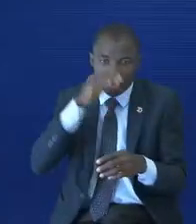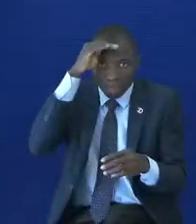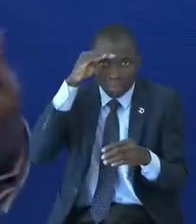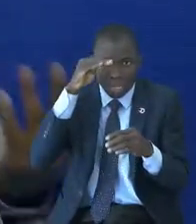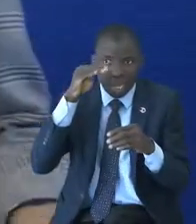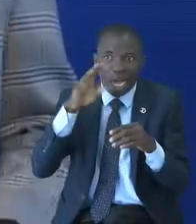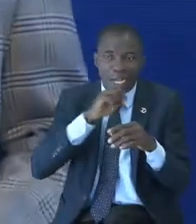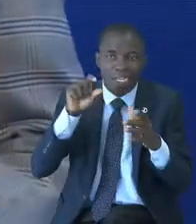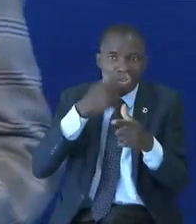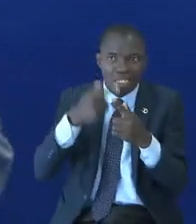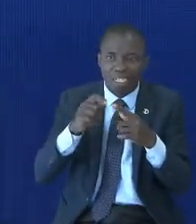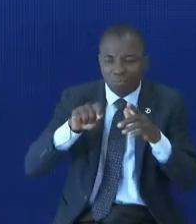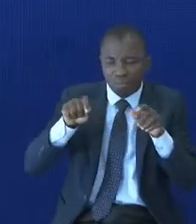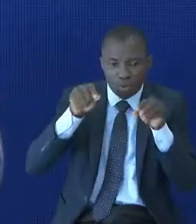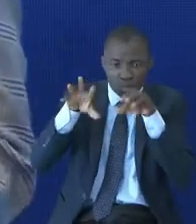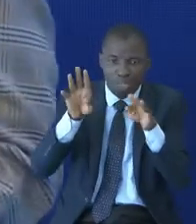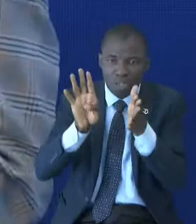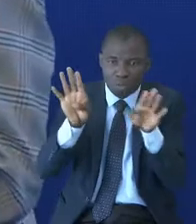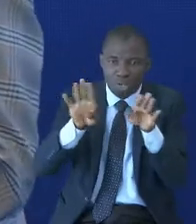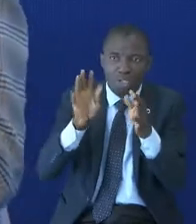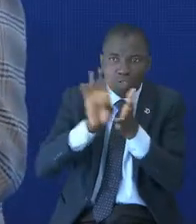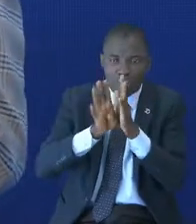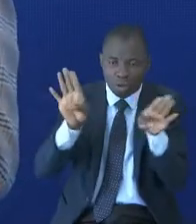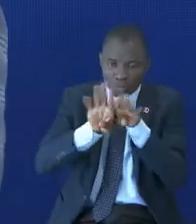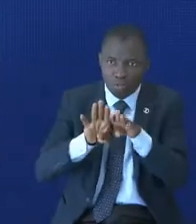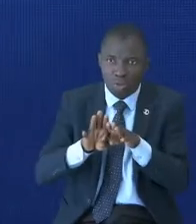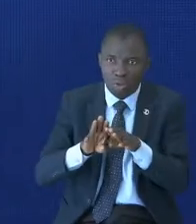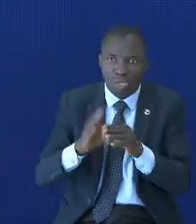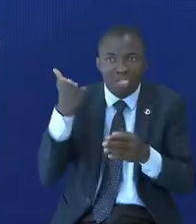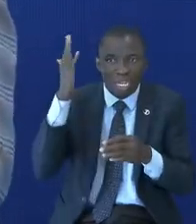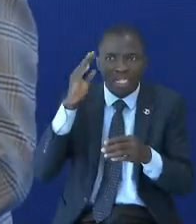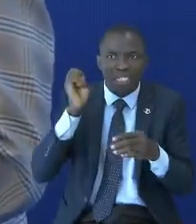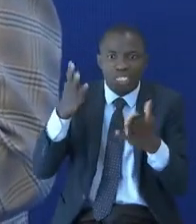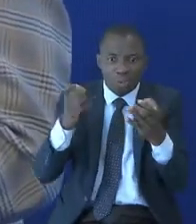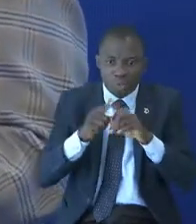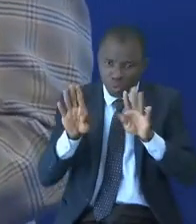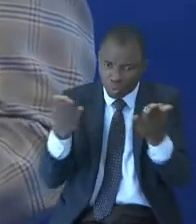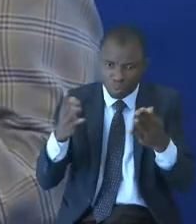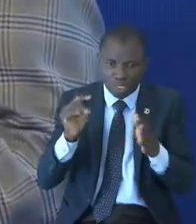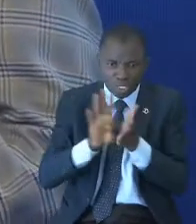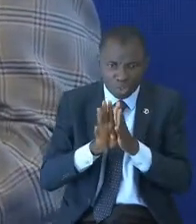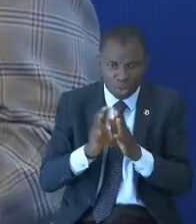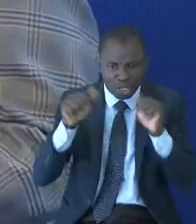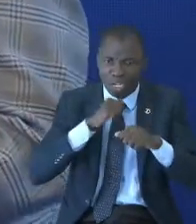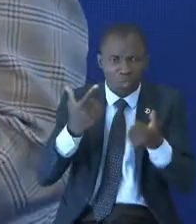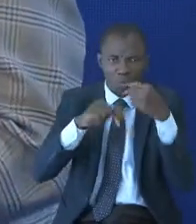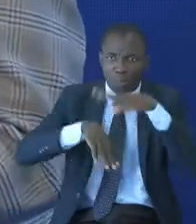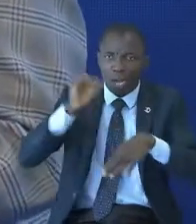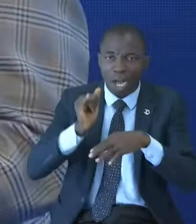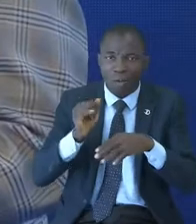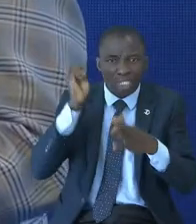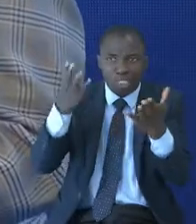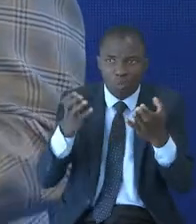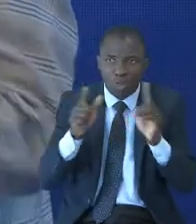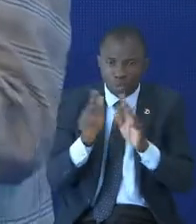there'll be discomfort. He'll be wondering, what's happening? He wants to open the door that fresh air may come in. He wants